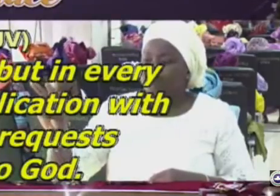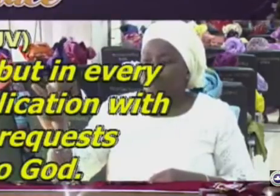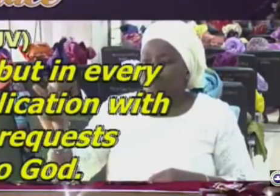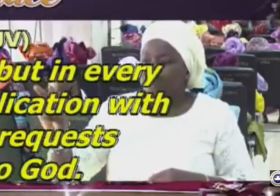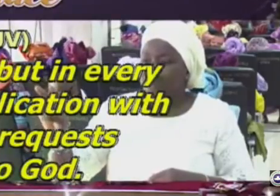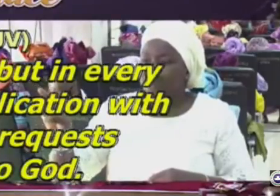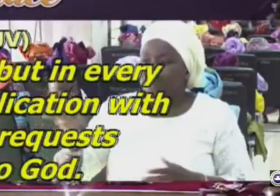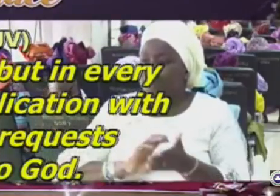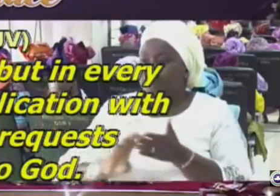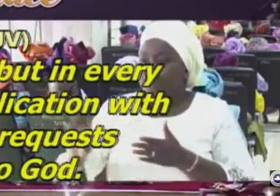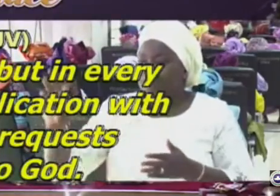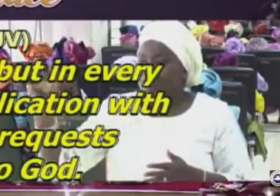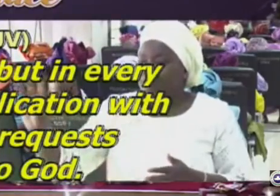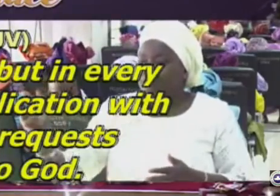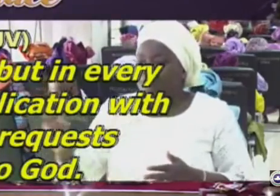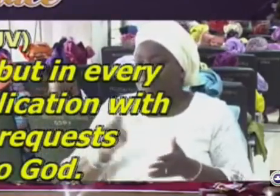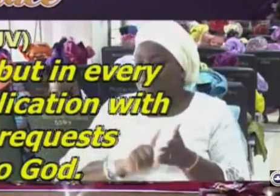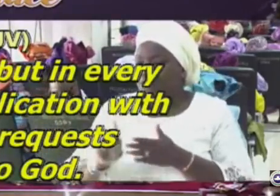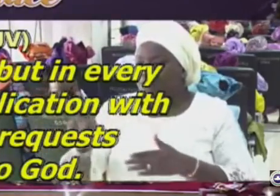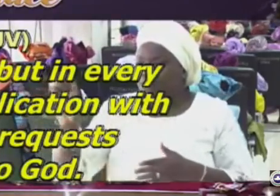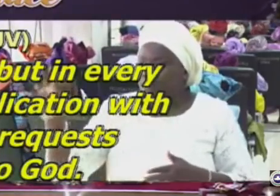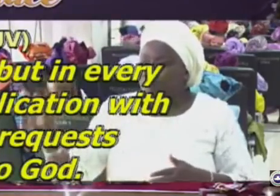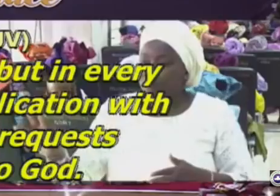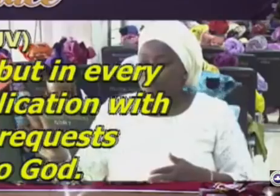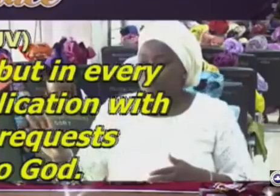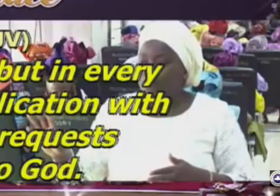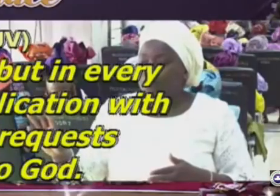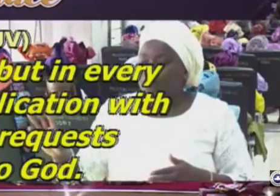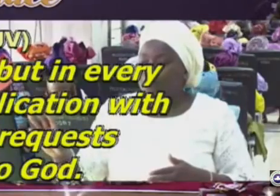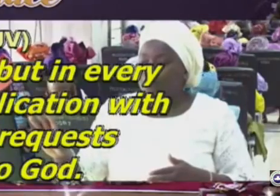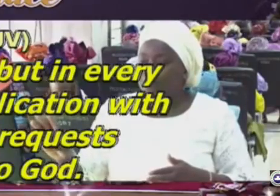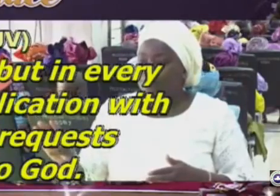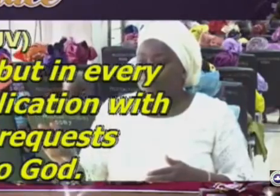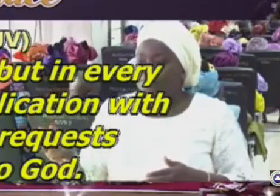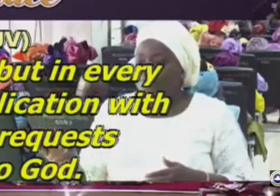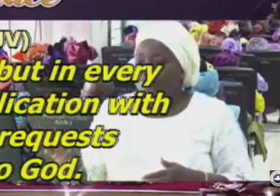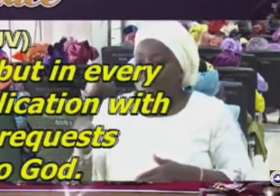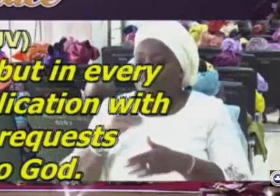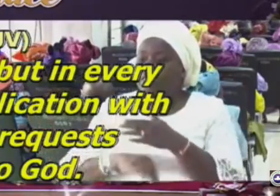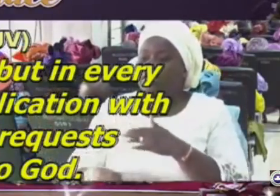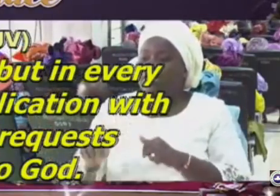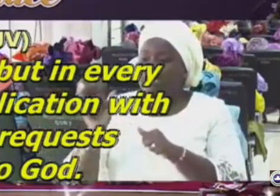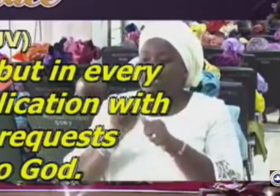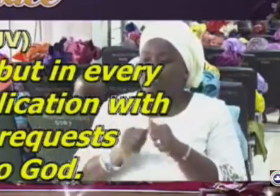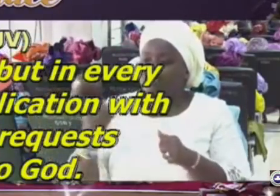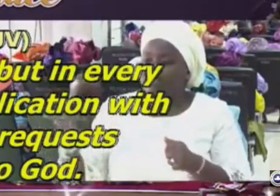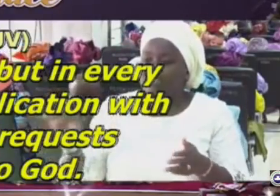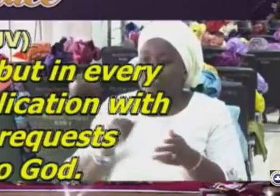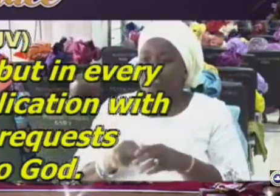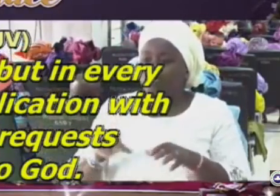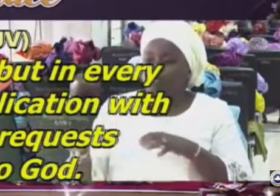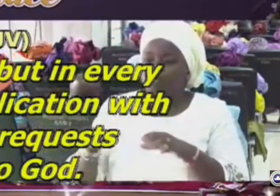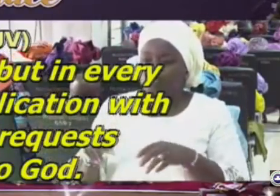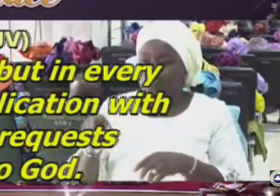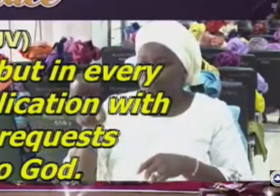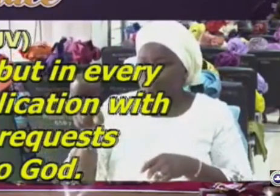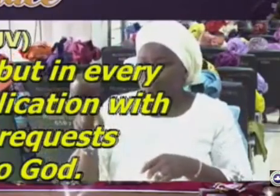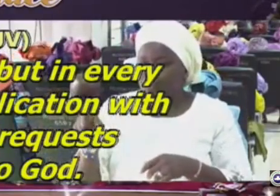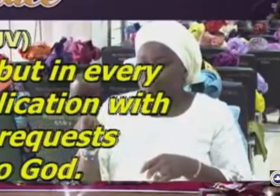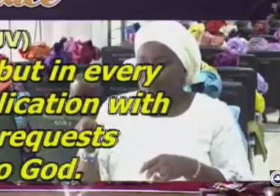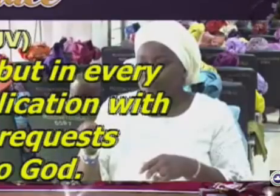things, with prayer and supplication, plus thanksgiving,